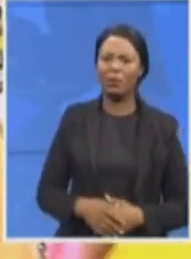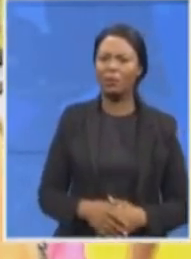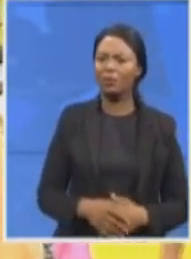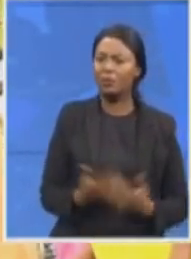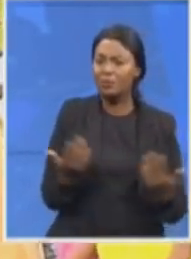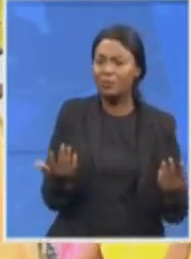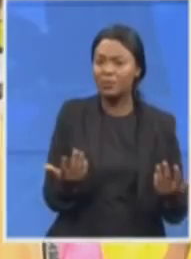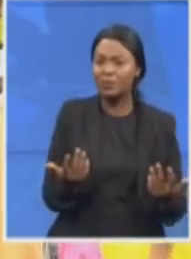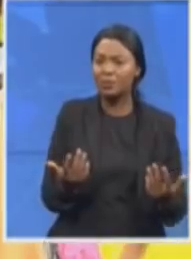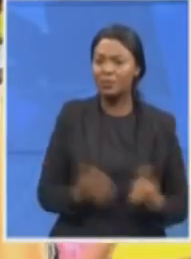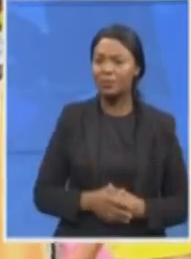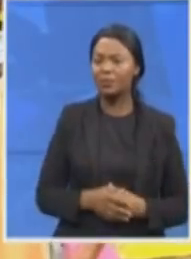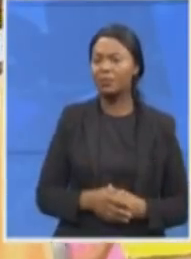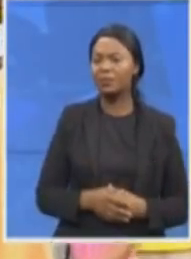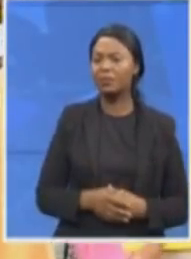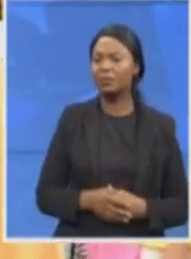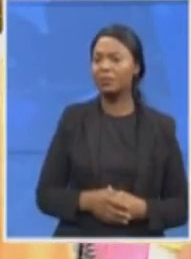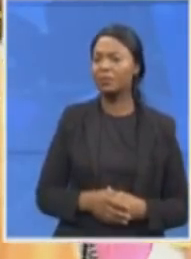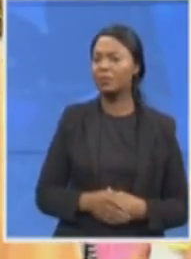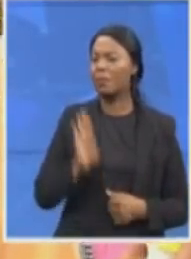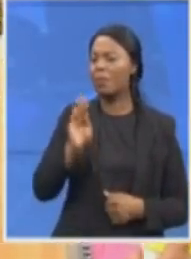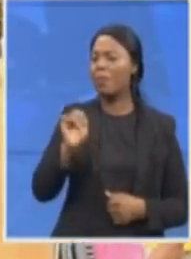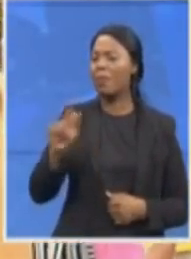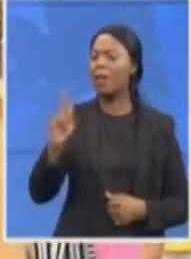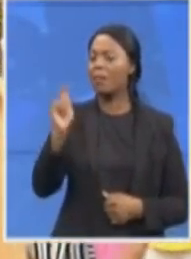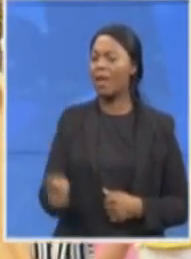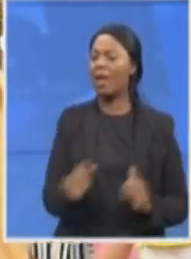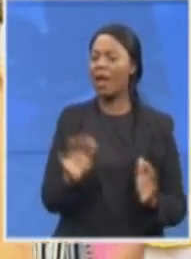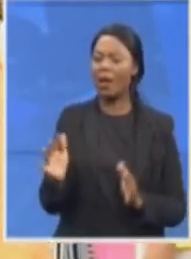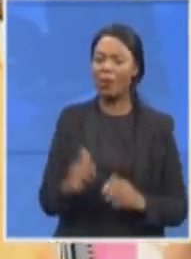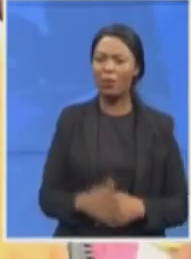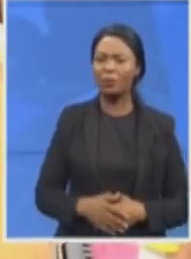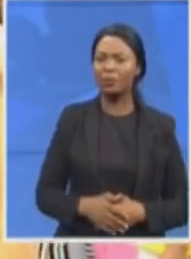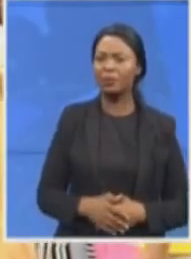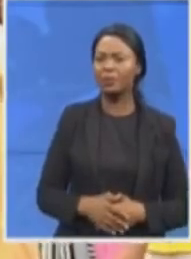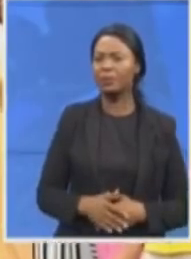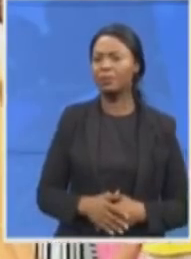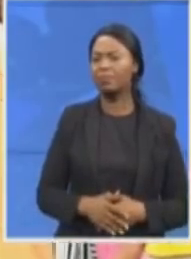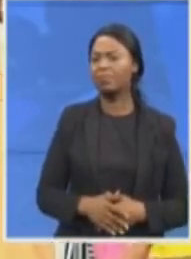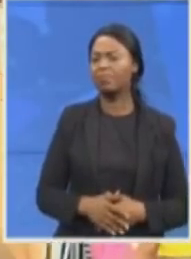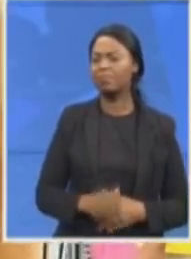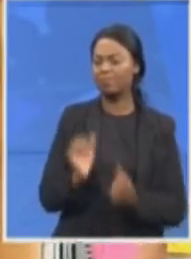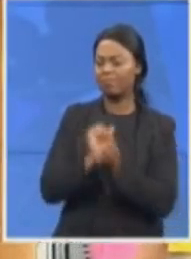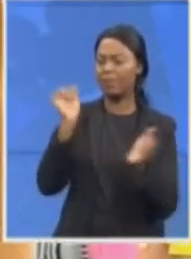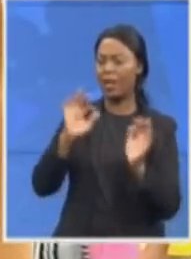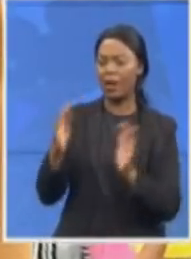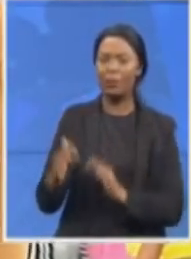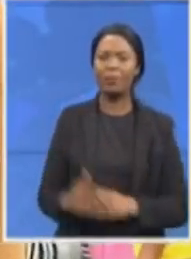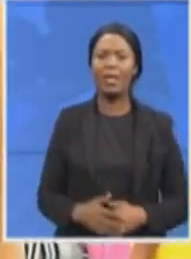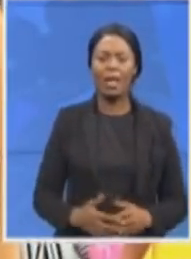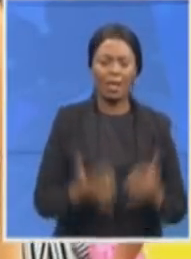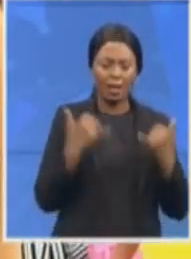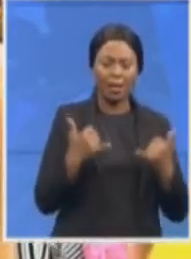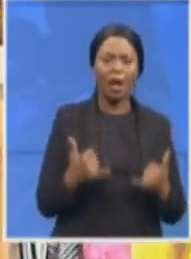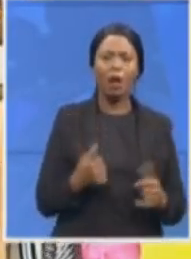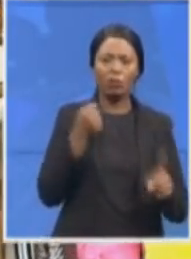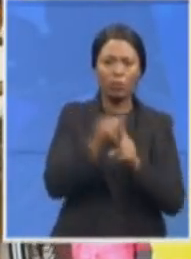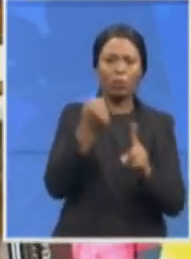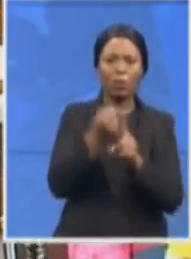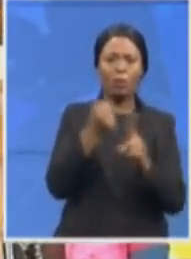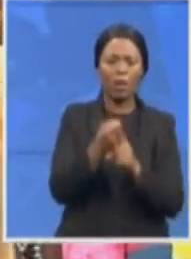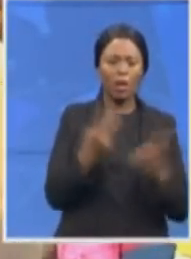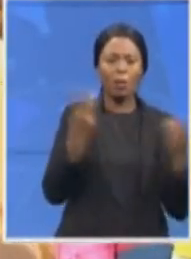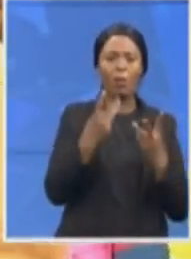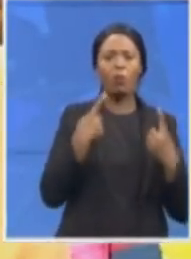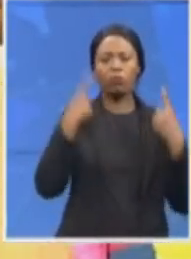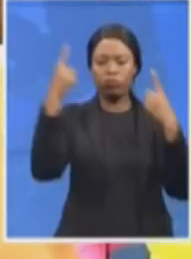out if you have to pay for bail or get them out? Right now, we want to mobilize every people here. We want to go to the police station that they must remove